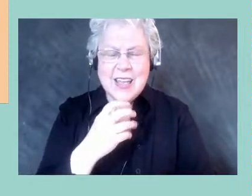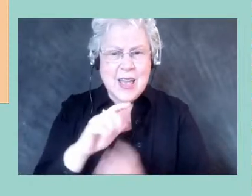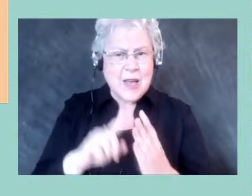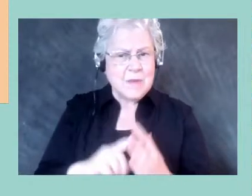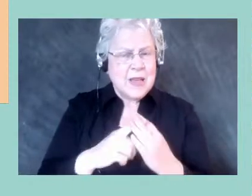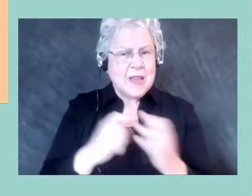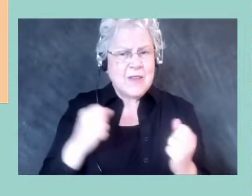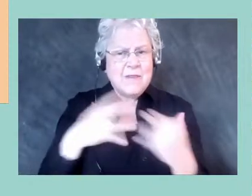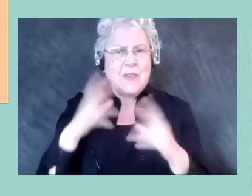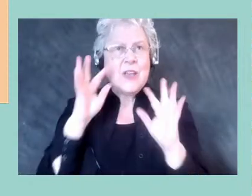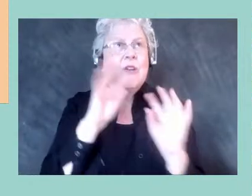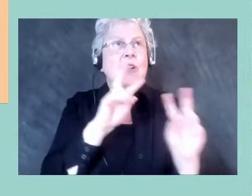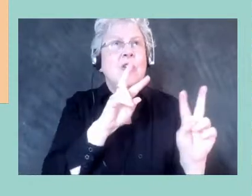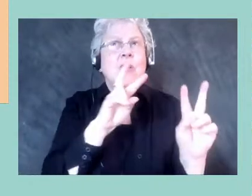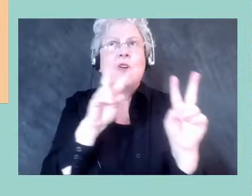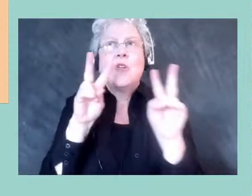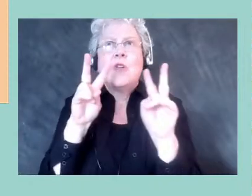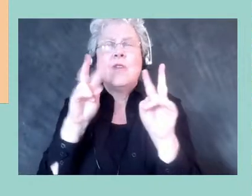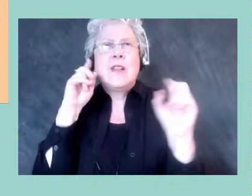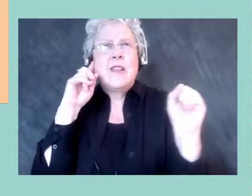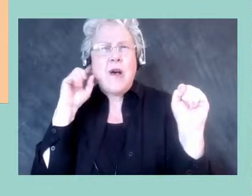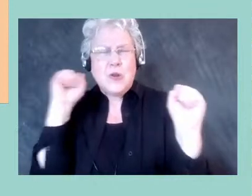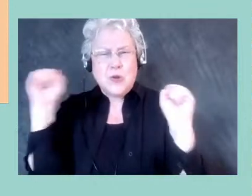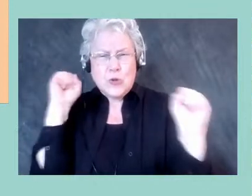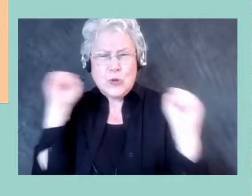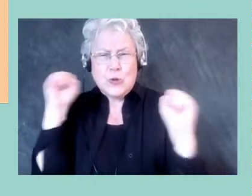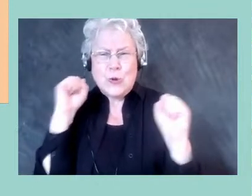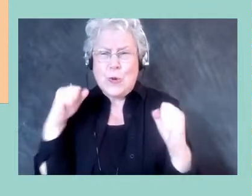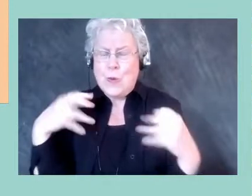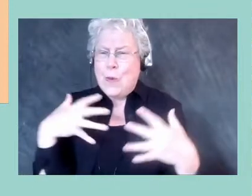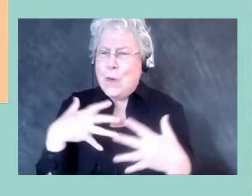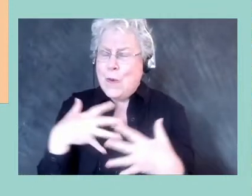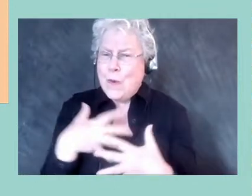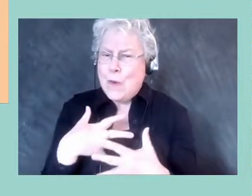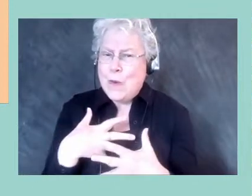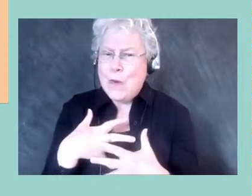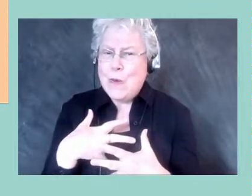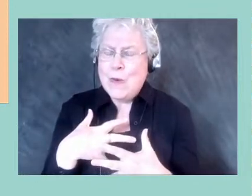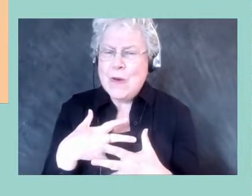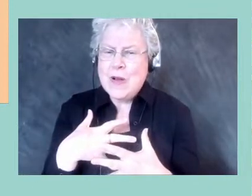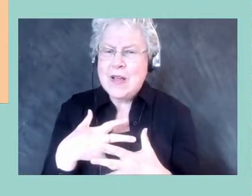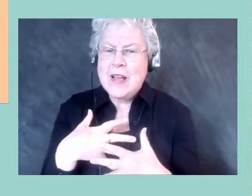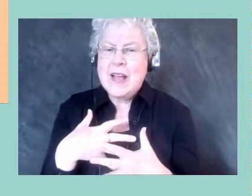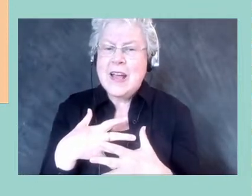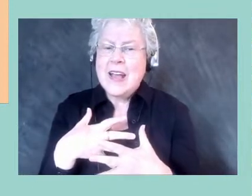Fearful when the sky was full of thunder,